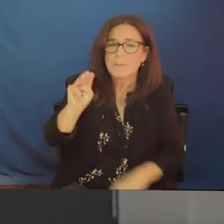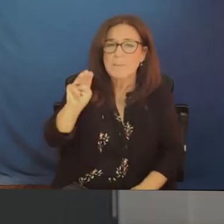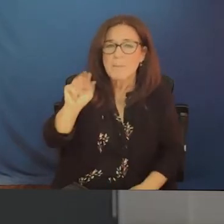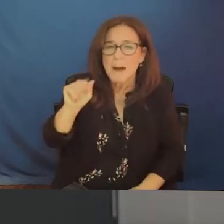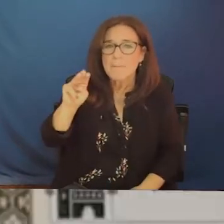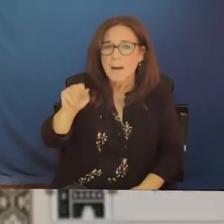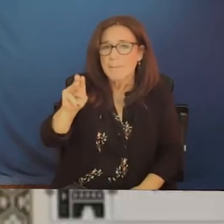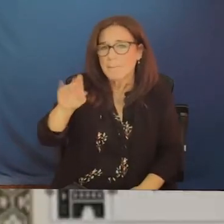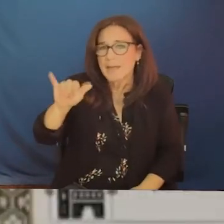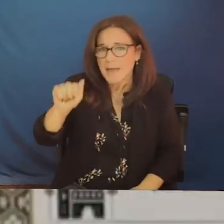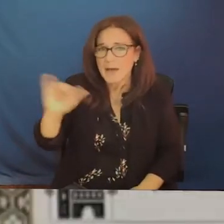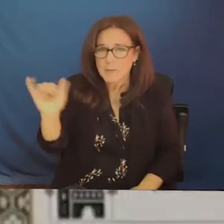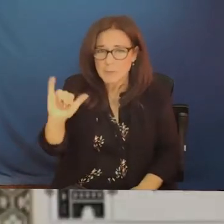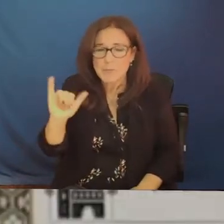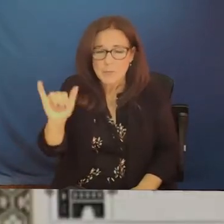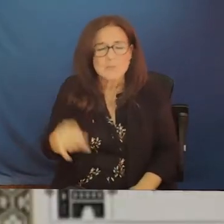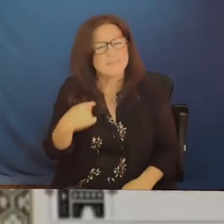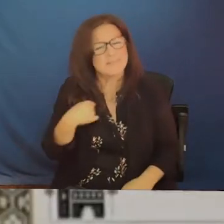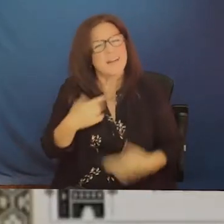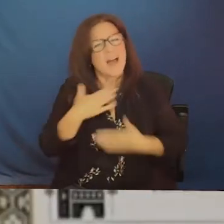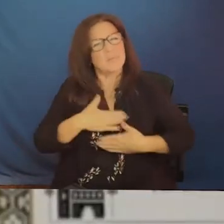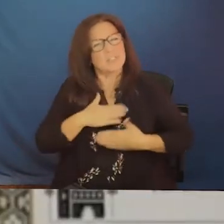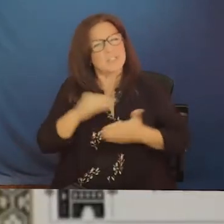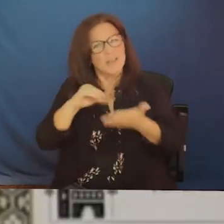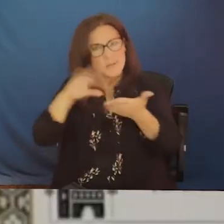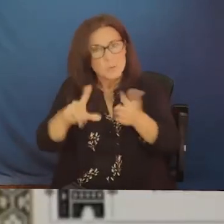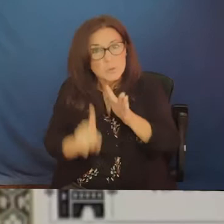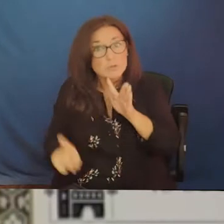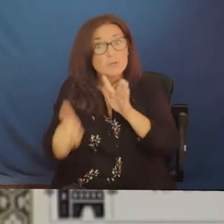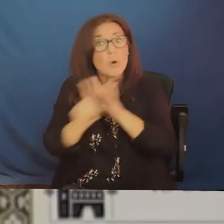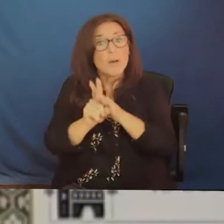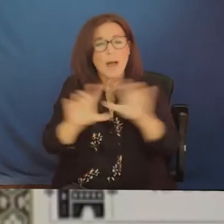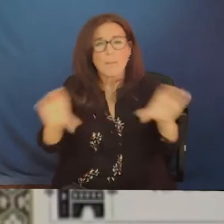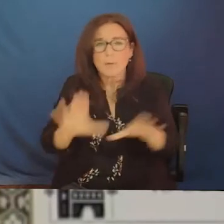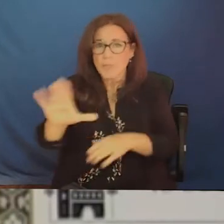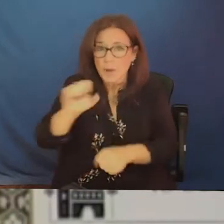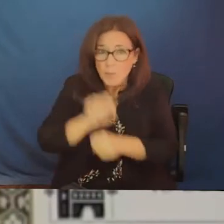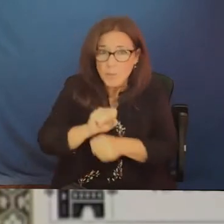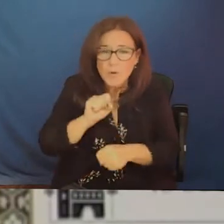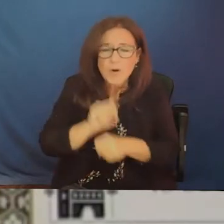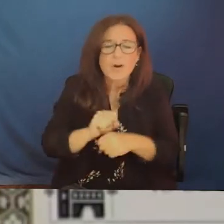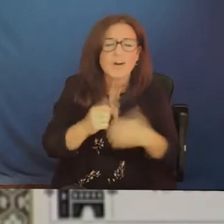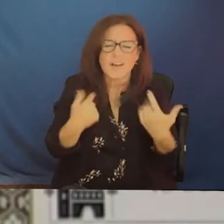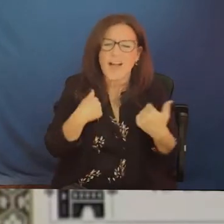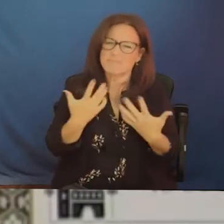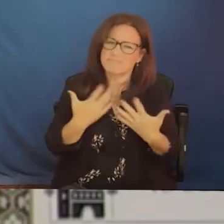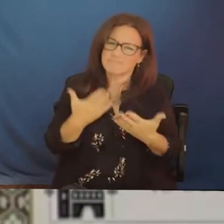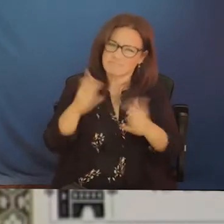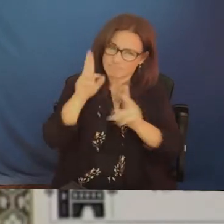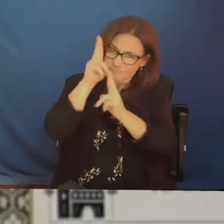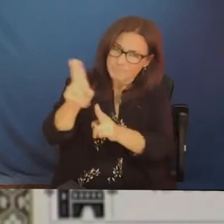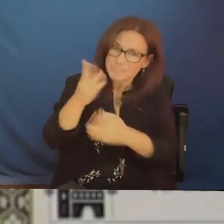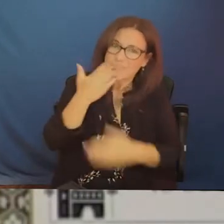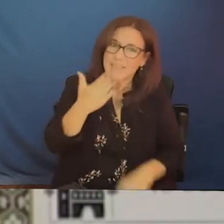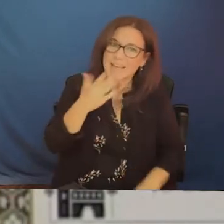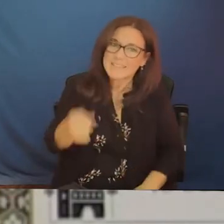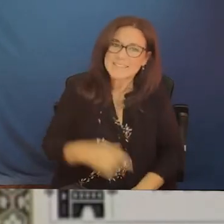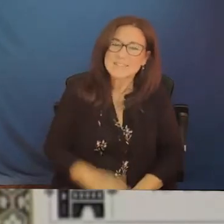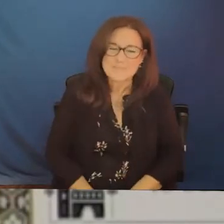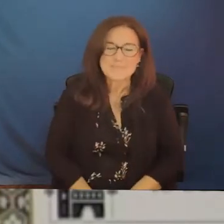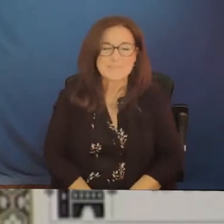students showing up, being ready to do their thing. And I just want to appreciate them. So thanks. Thanks. Ms.